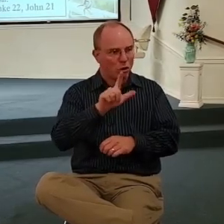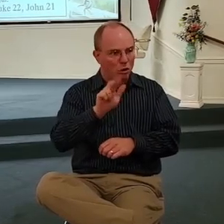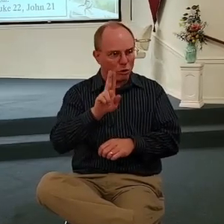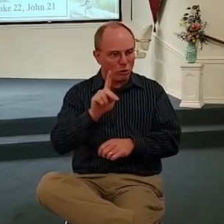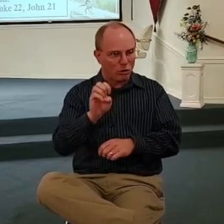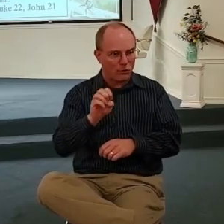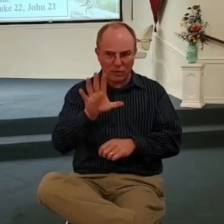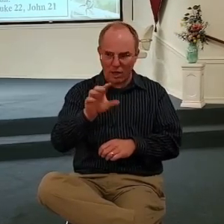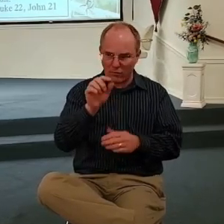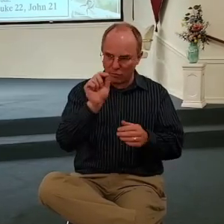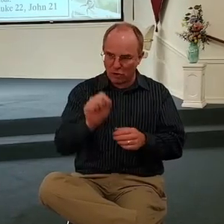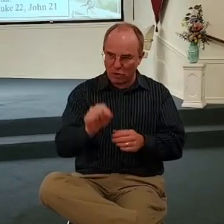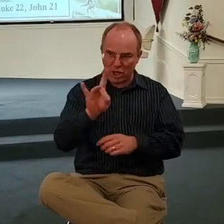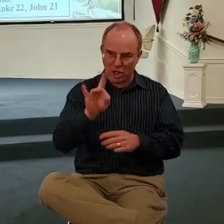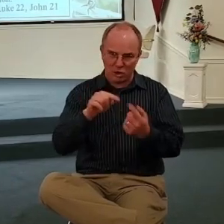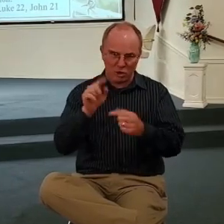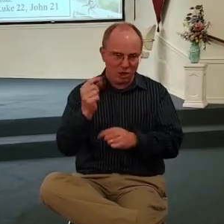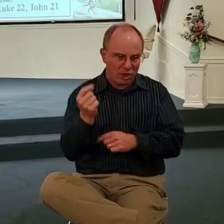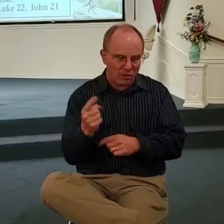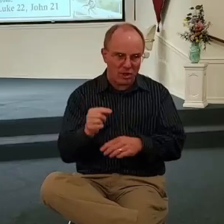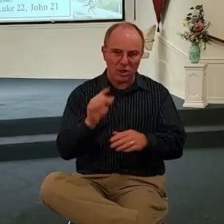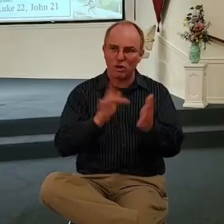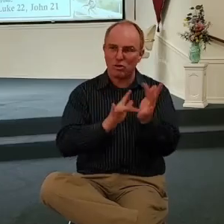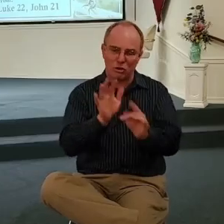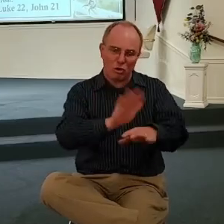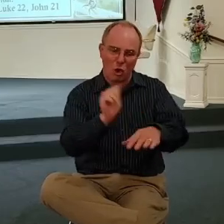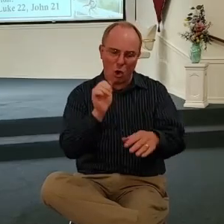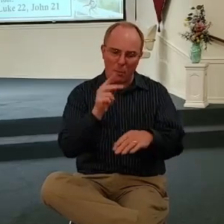11. When Jesus called Peter to follow him,